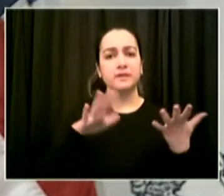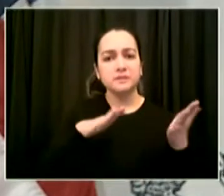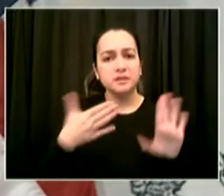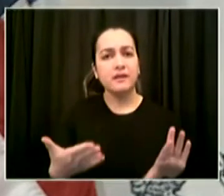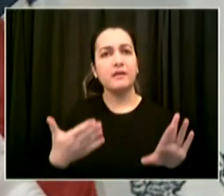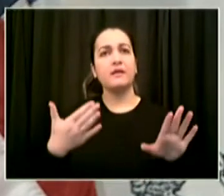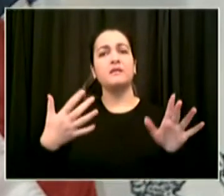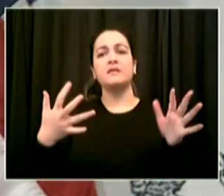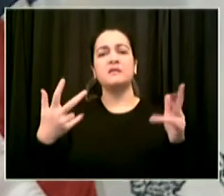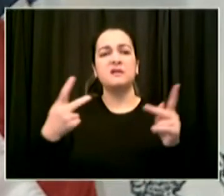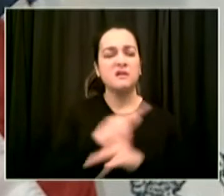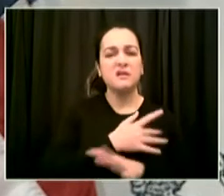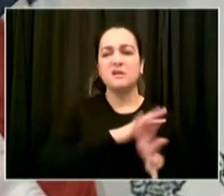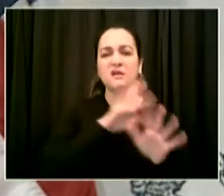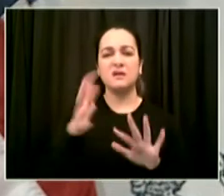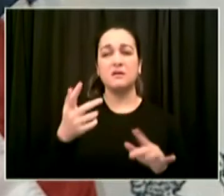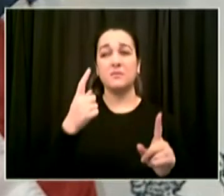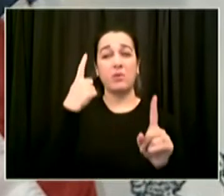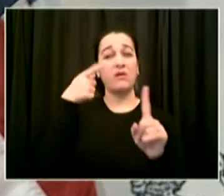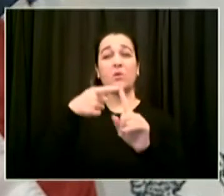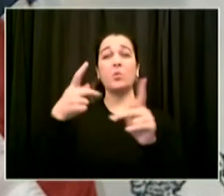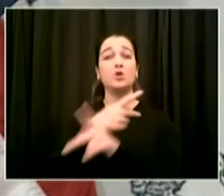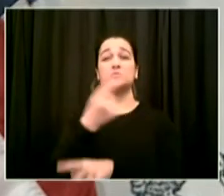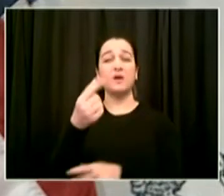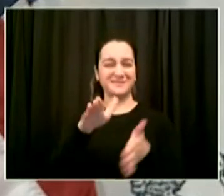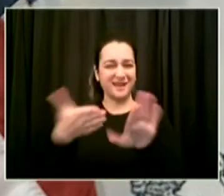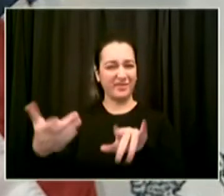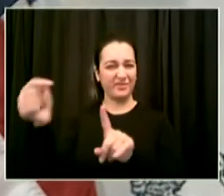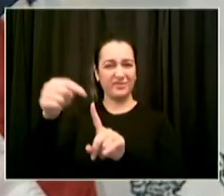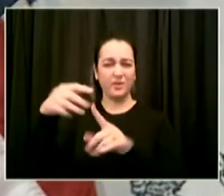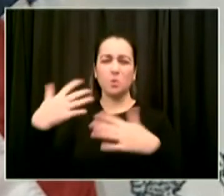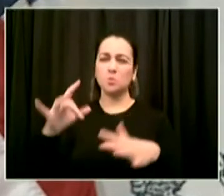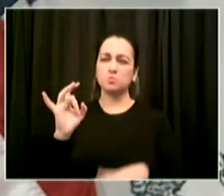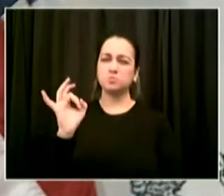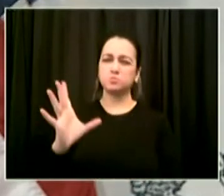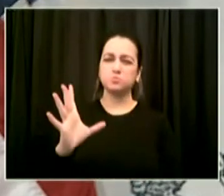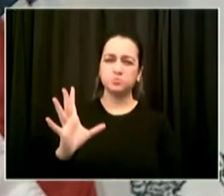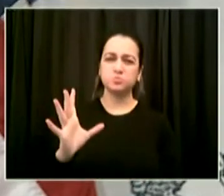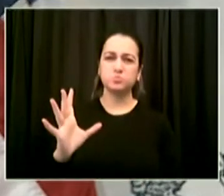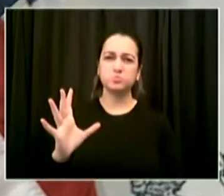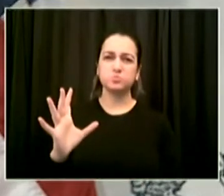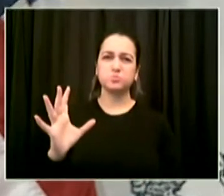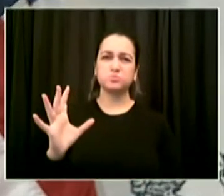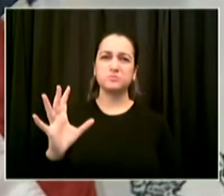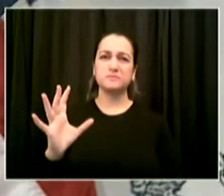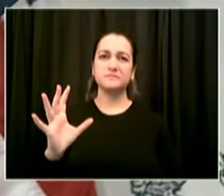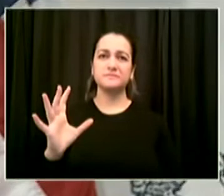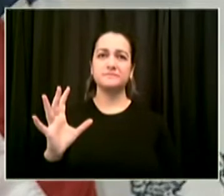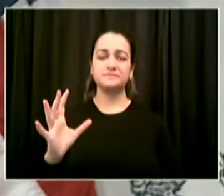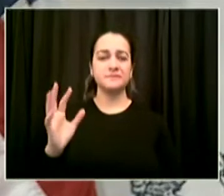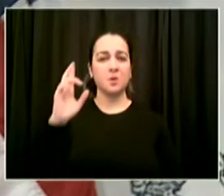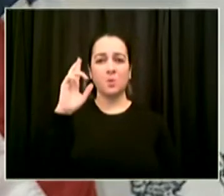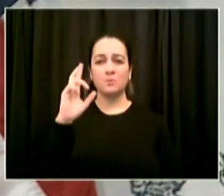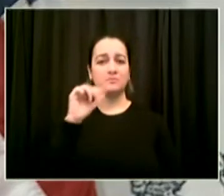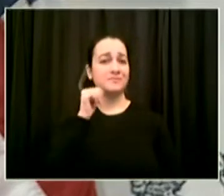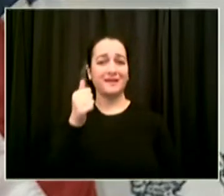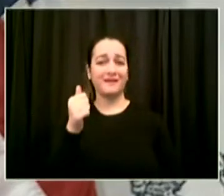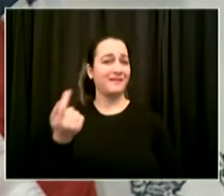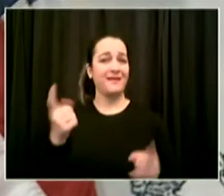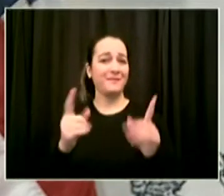it never, ever happens again. Nothing like this happens again. And we have to be honest about the numbers. I do want to give a lot of